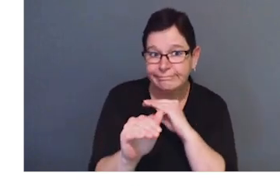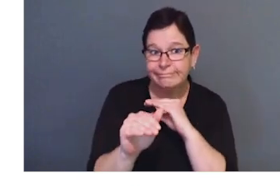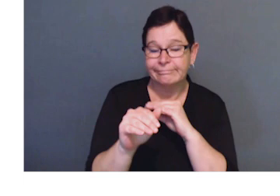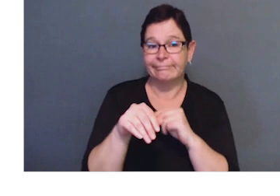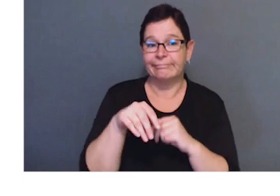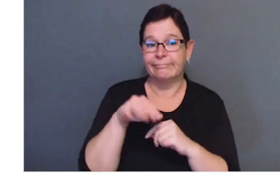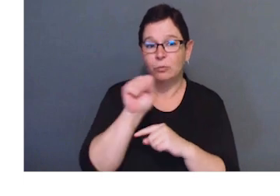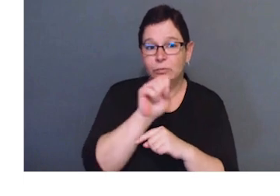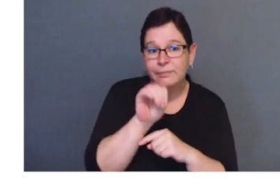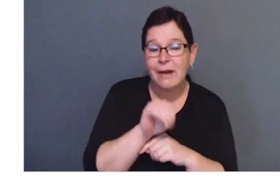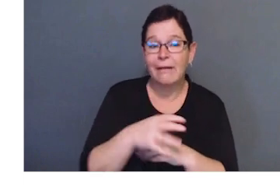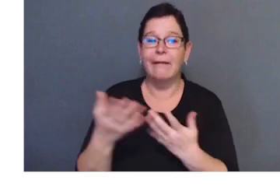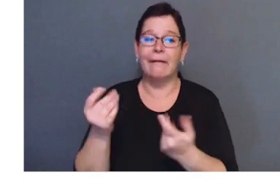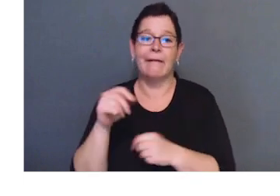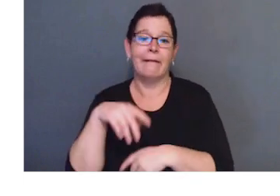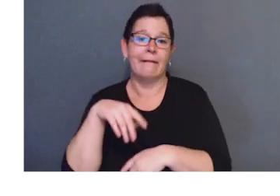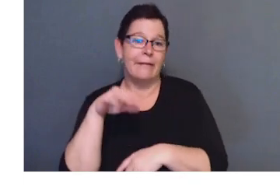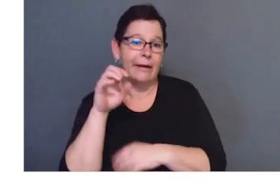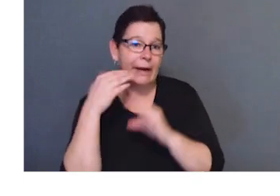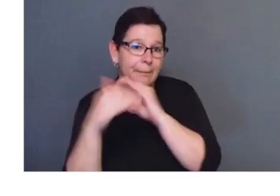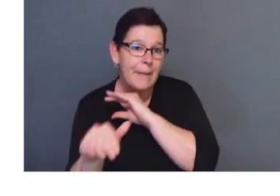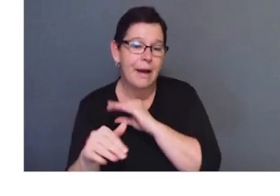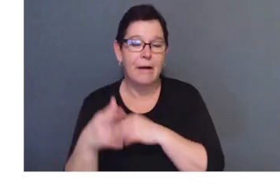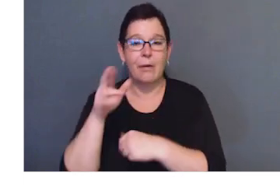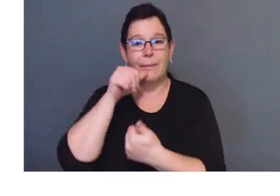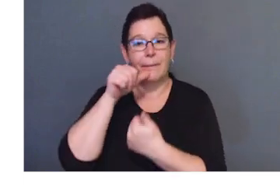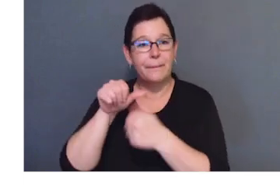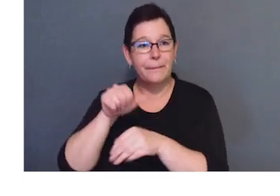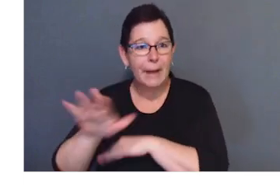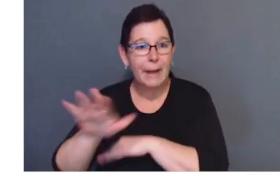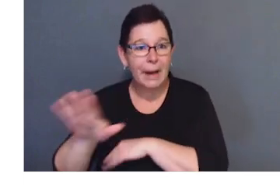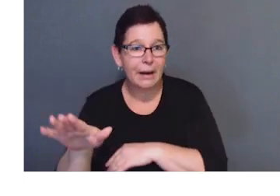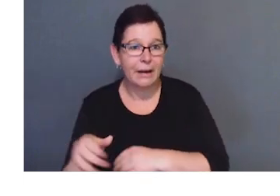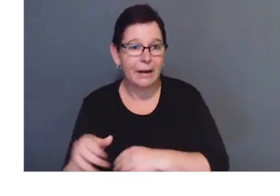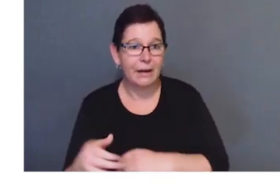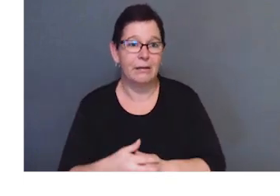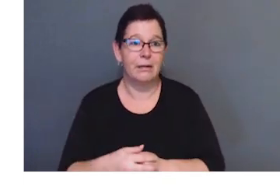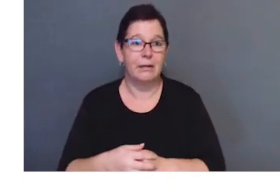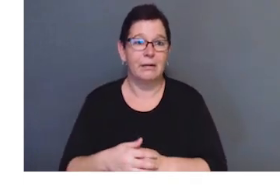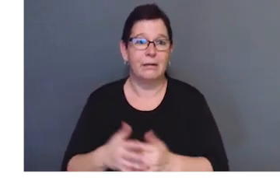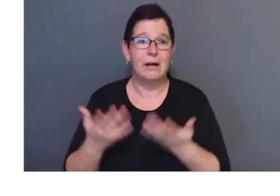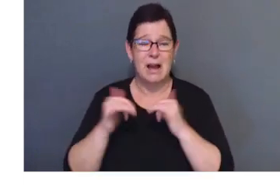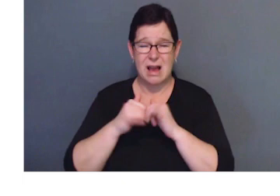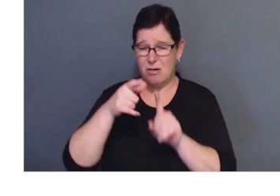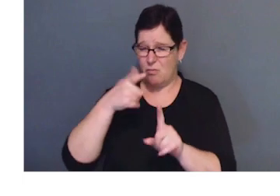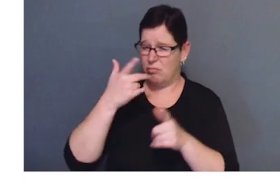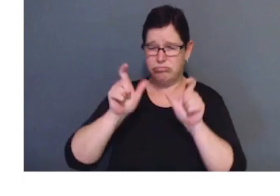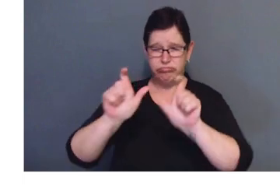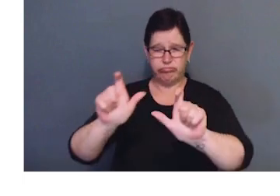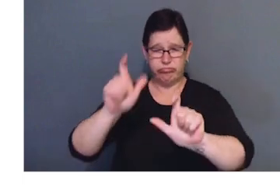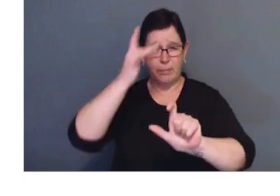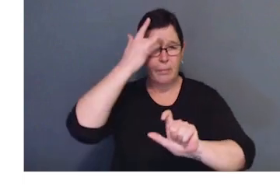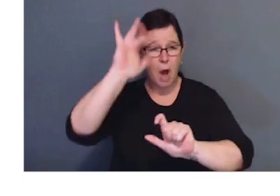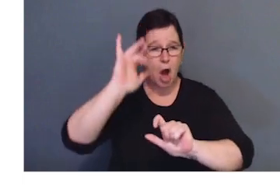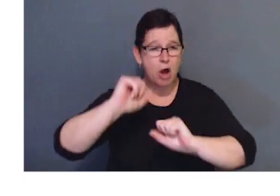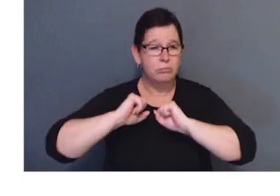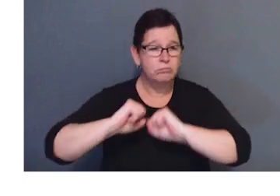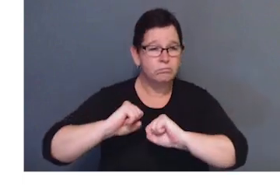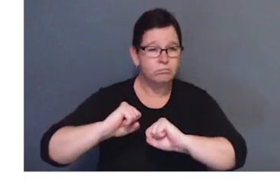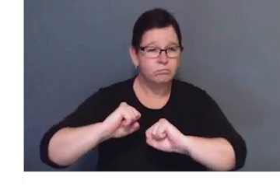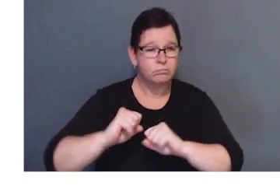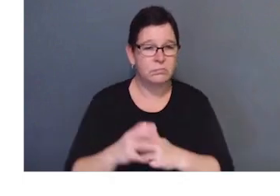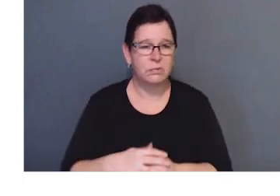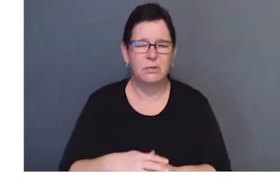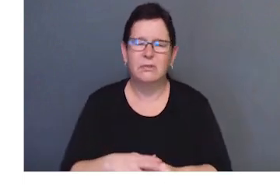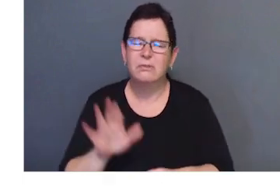personal information. When in doubt, check My Account or My Business Account to see if you have mail or any amount